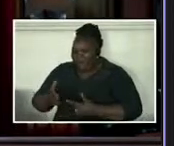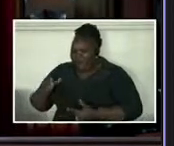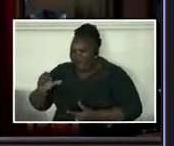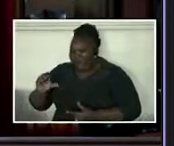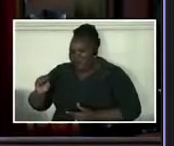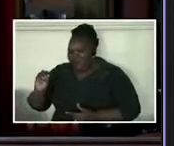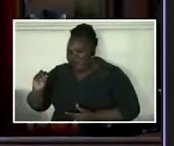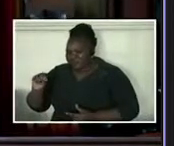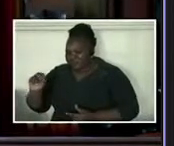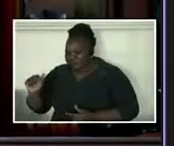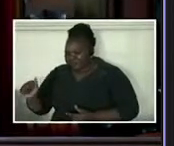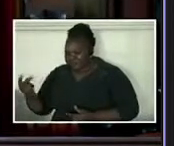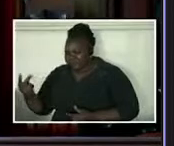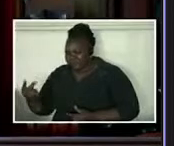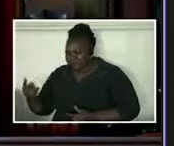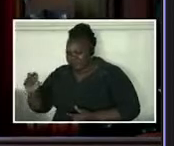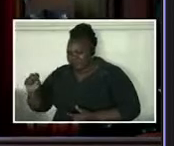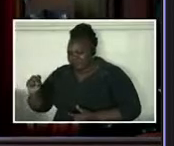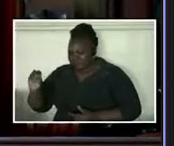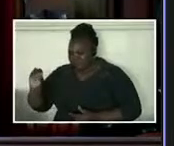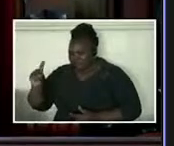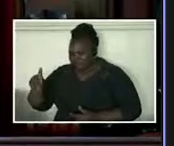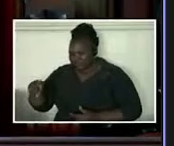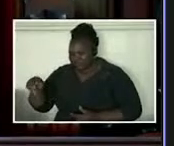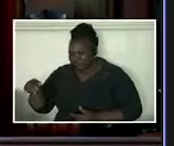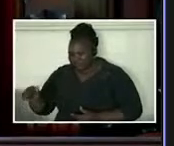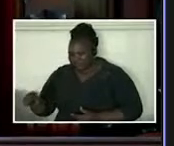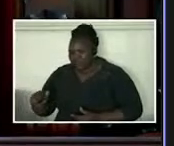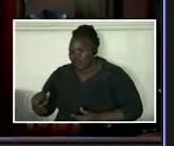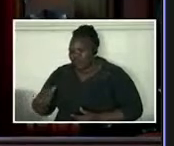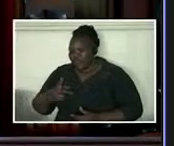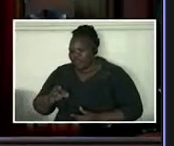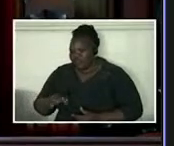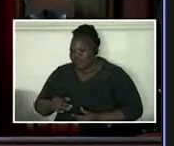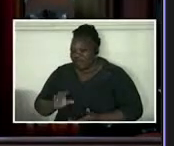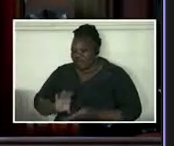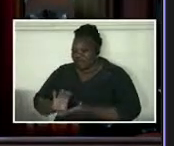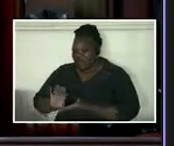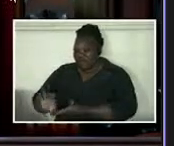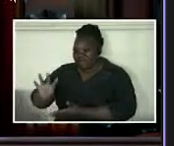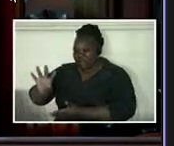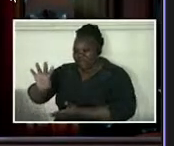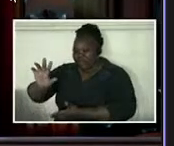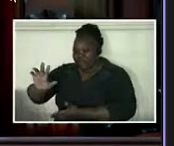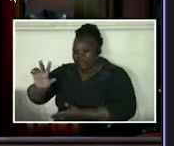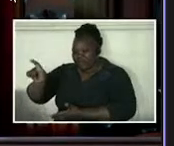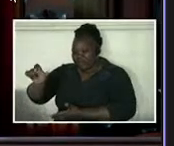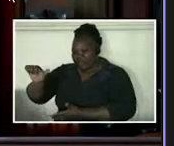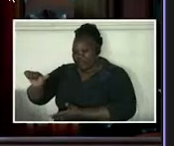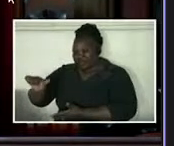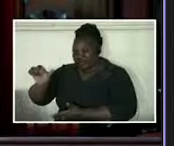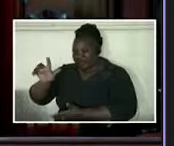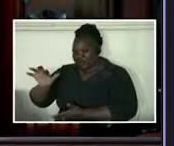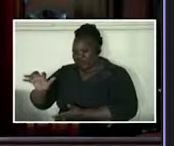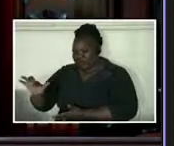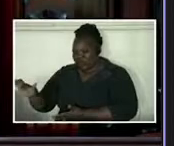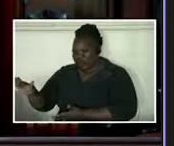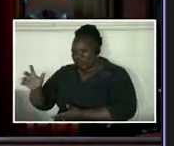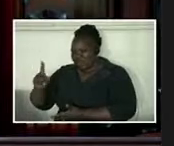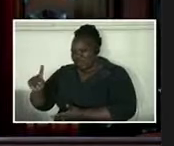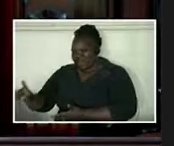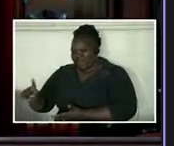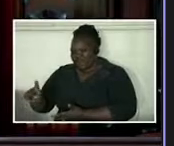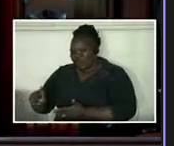portfolio committee was informed by the department that it has been allocated 49.6 billion to improve the health outcomes for the citizens